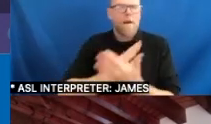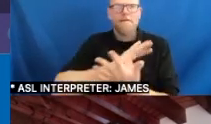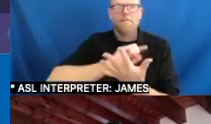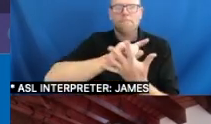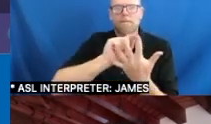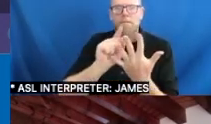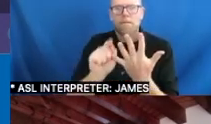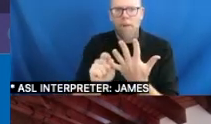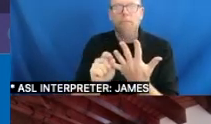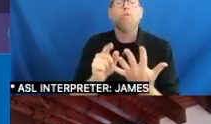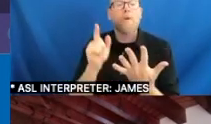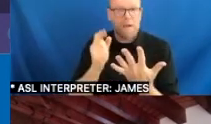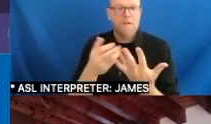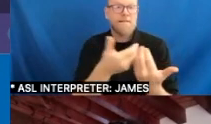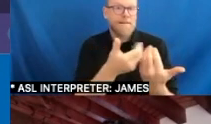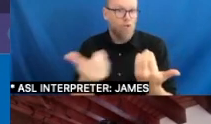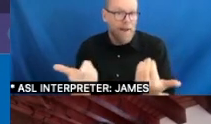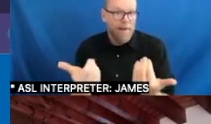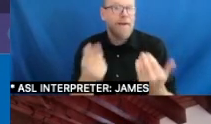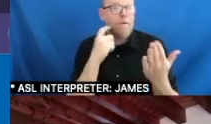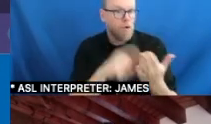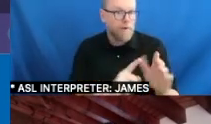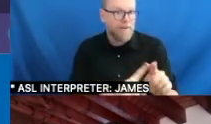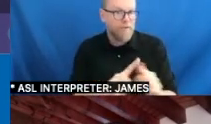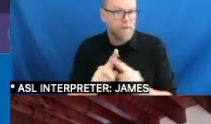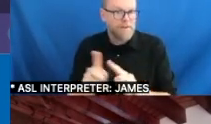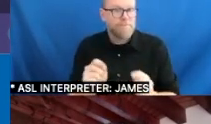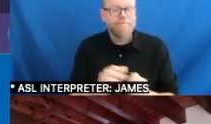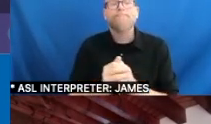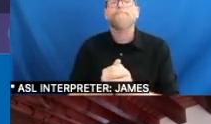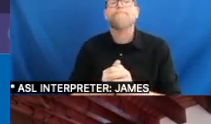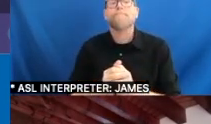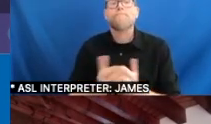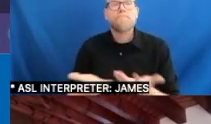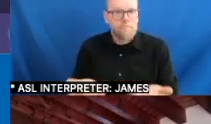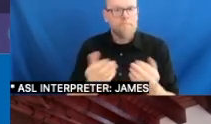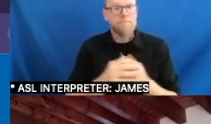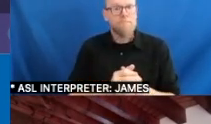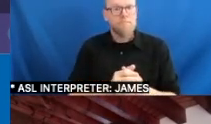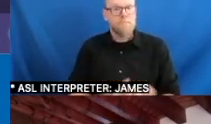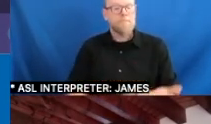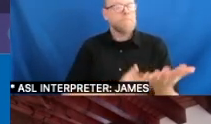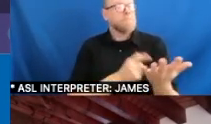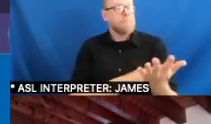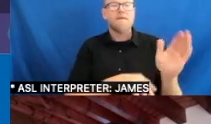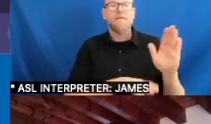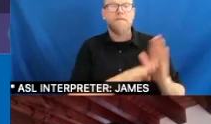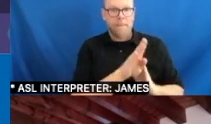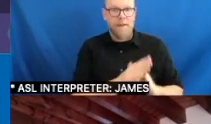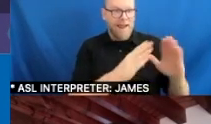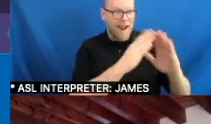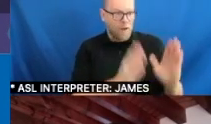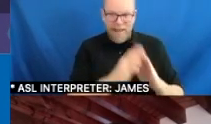distinguish them from each other. And in that way, we can develop housing cooperatives